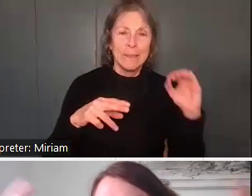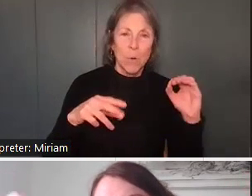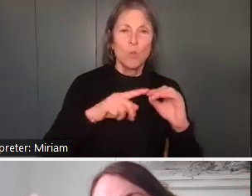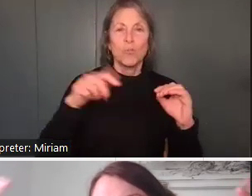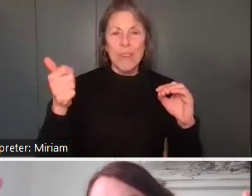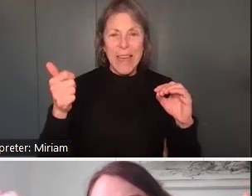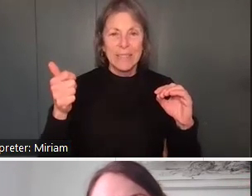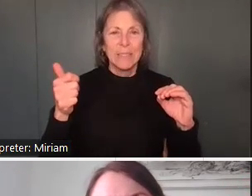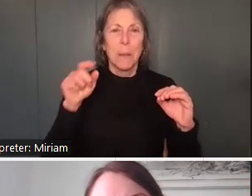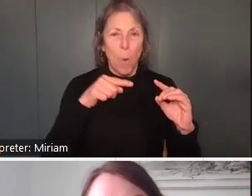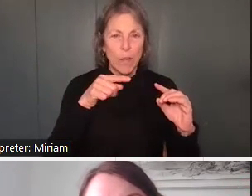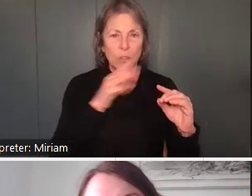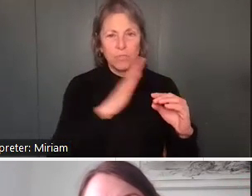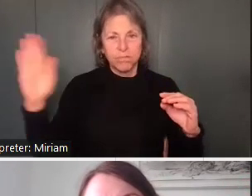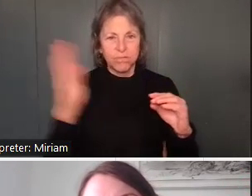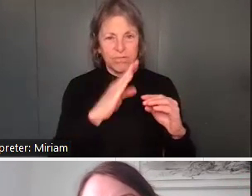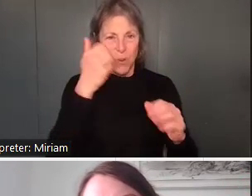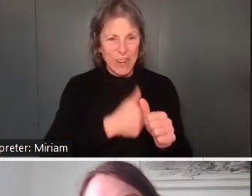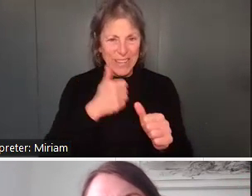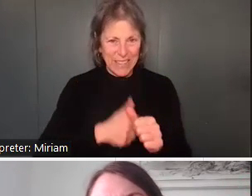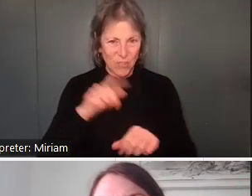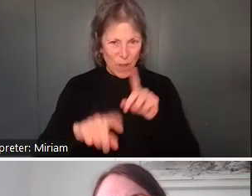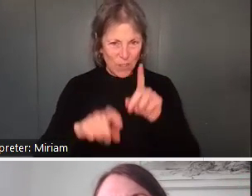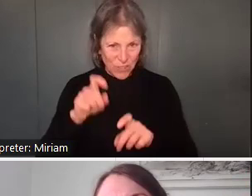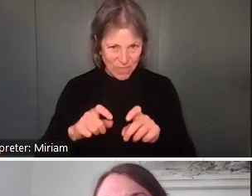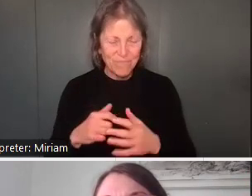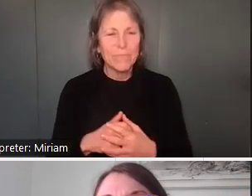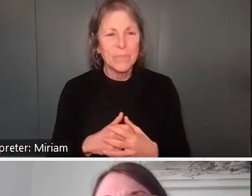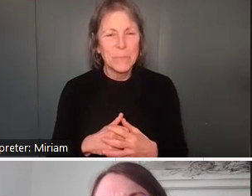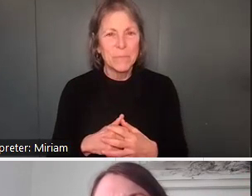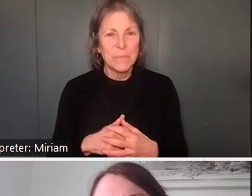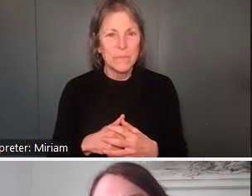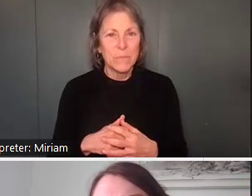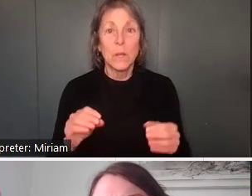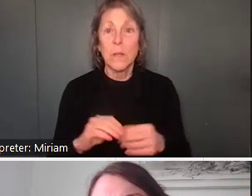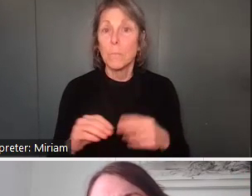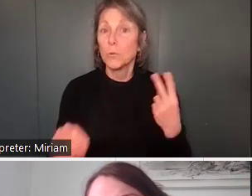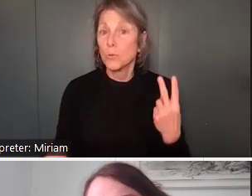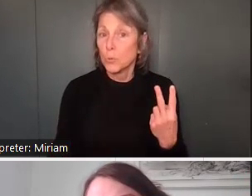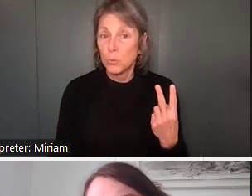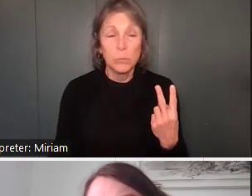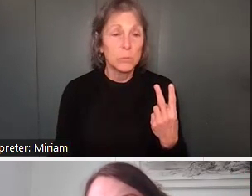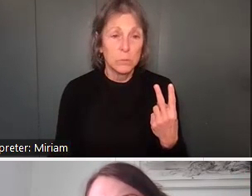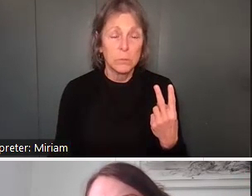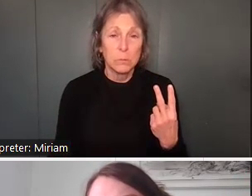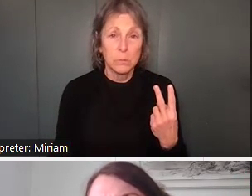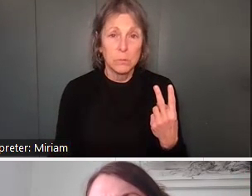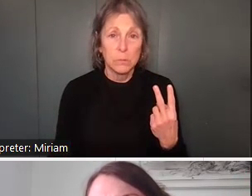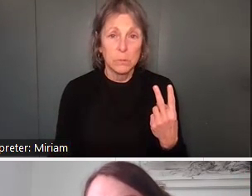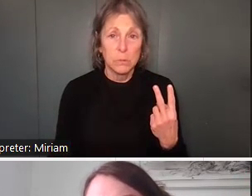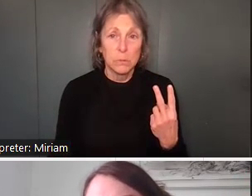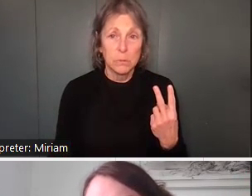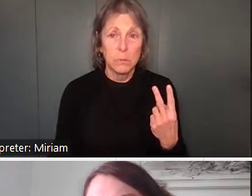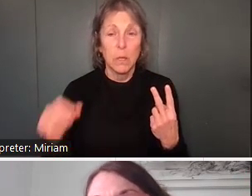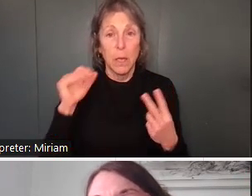question, depending on their question. And number two, in particular, if